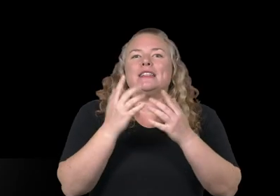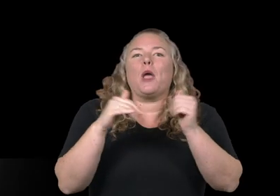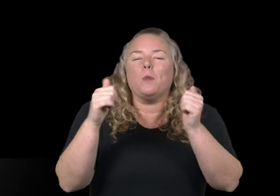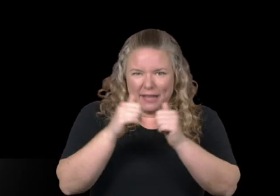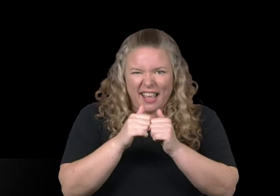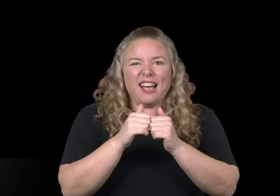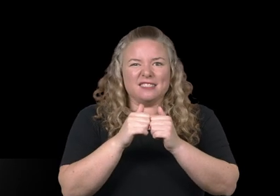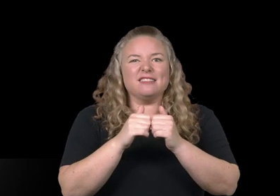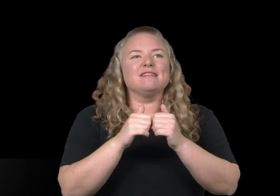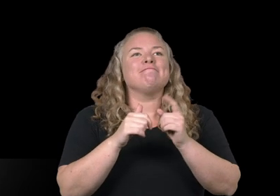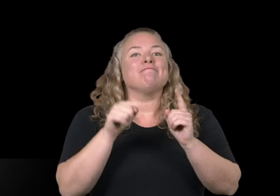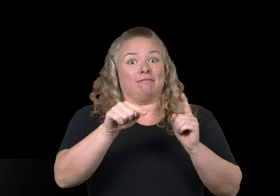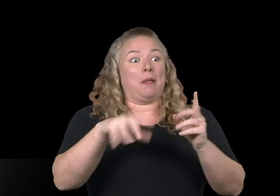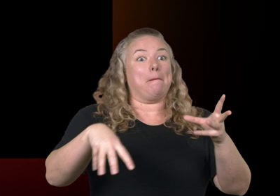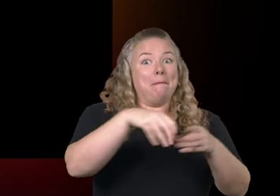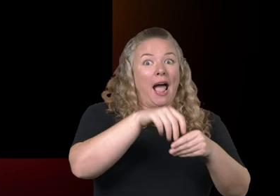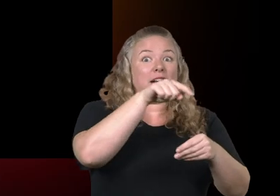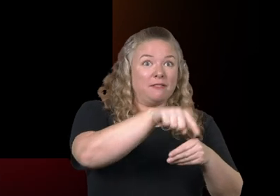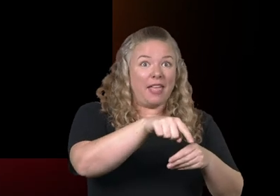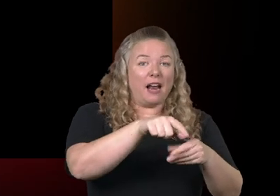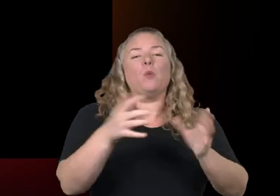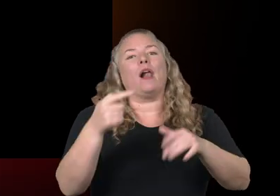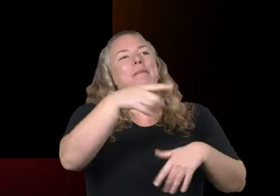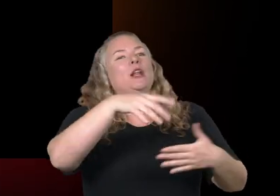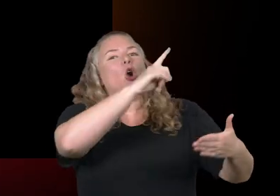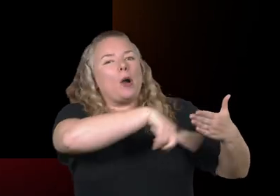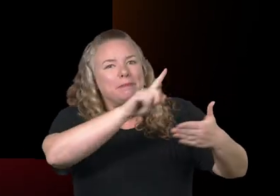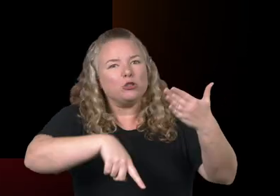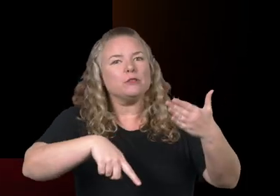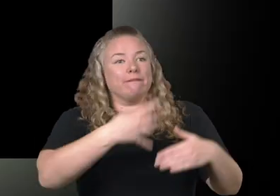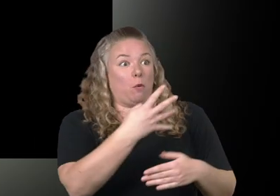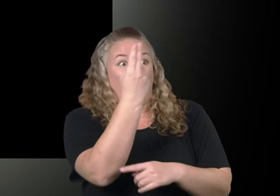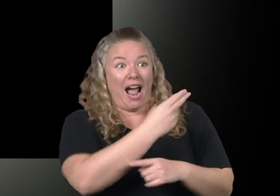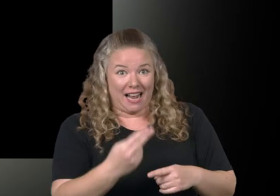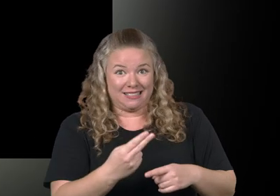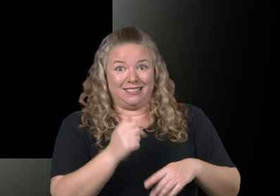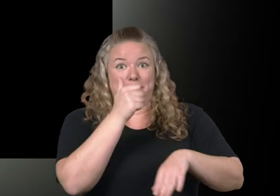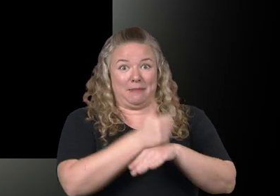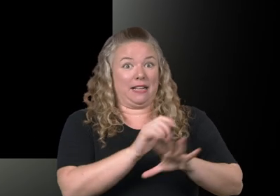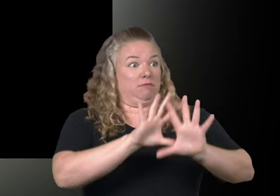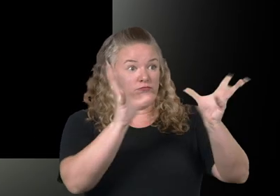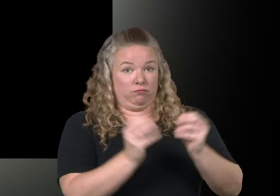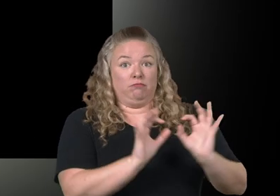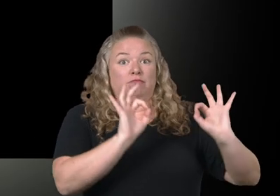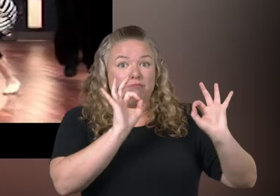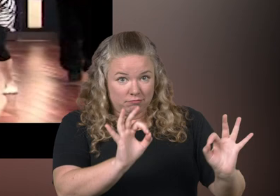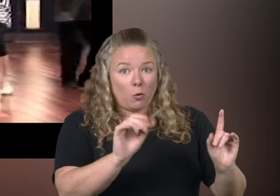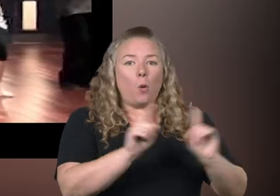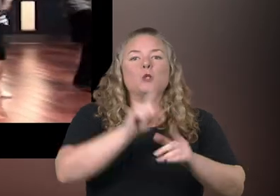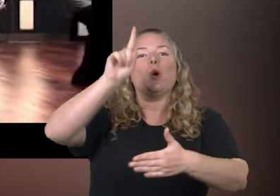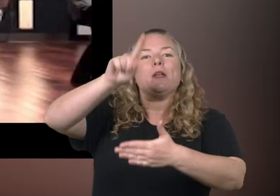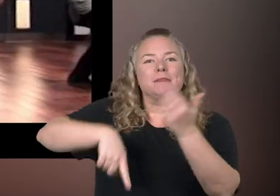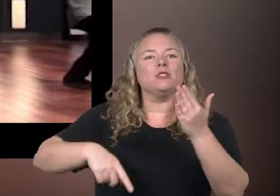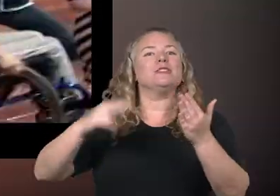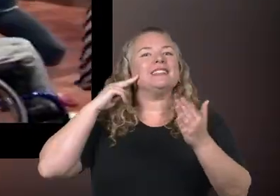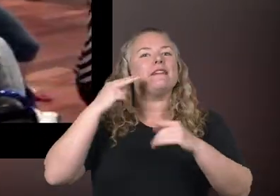Bank as part of it. So we commissioned four artists based around this, and we commissioned a